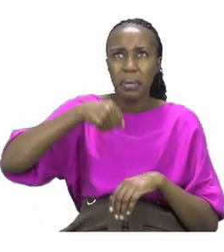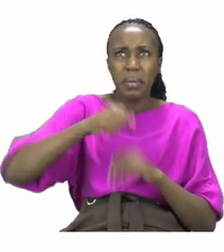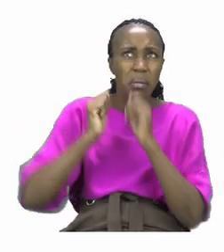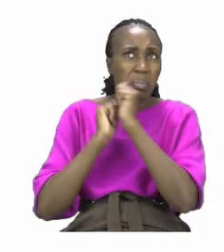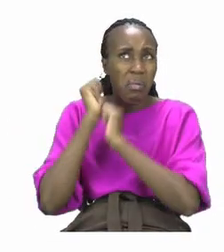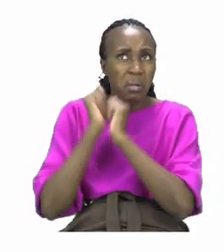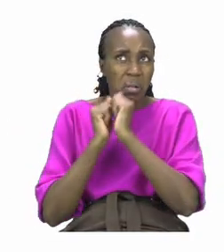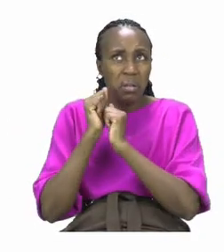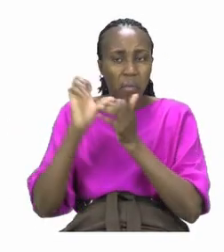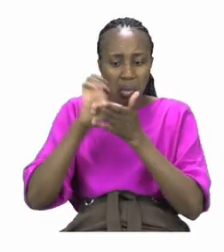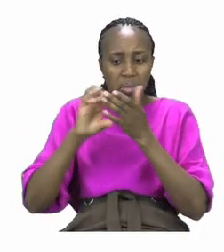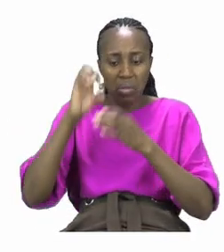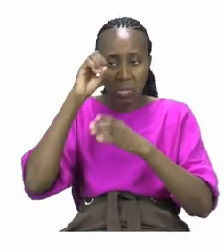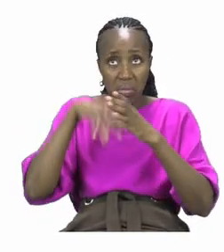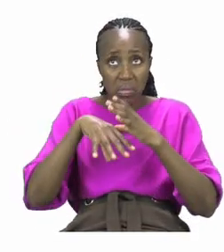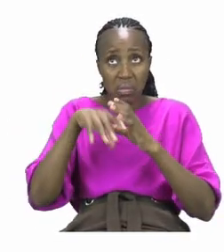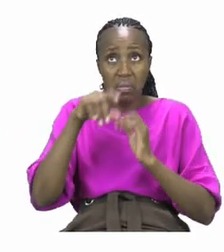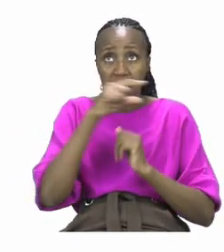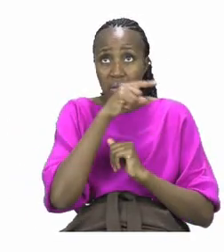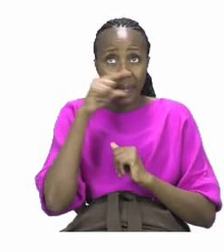called litter.